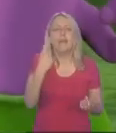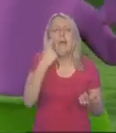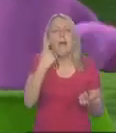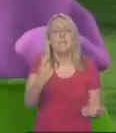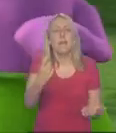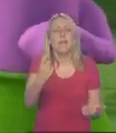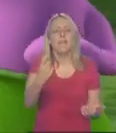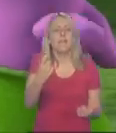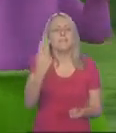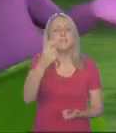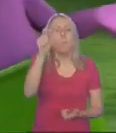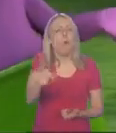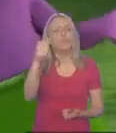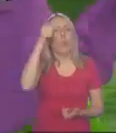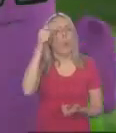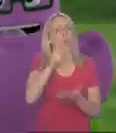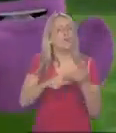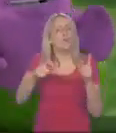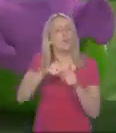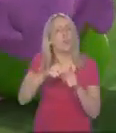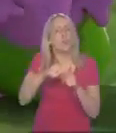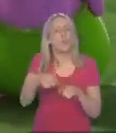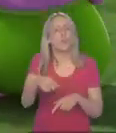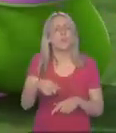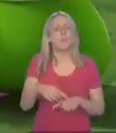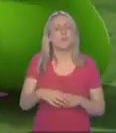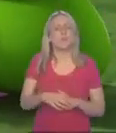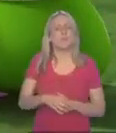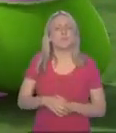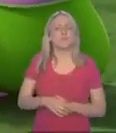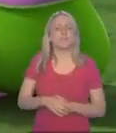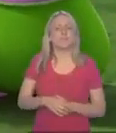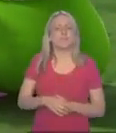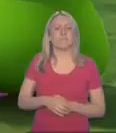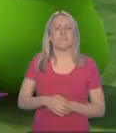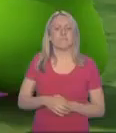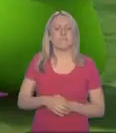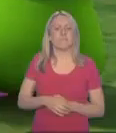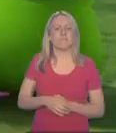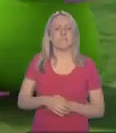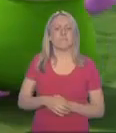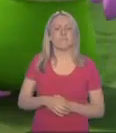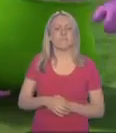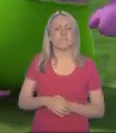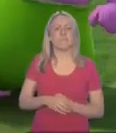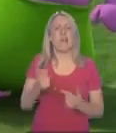should only be used every now and again, and very carefully by someone who knows what they're